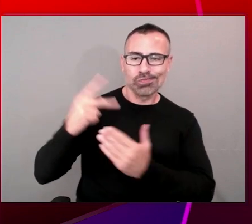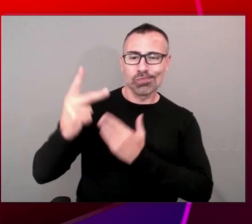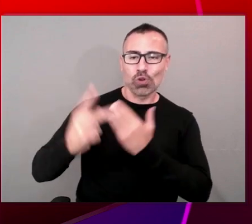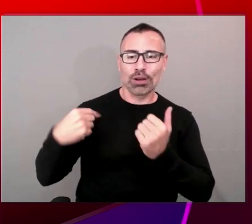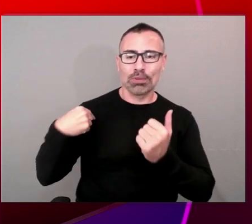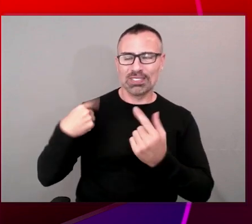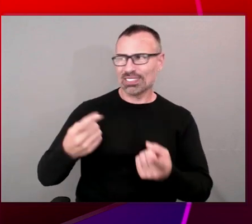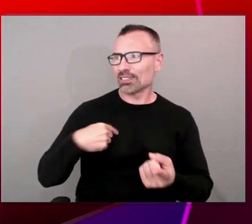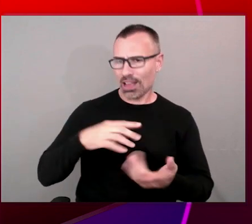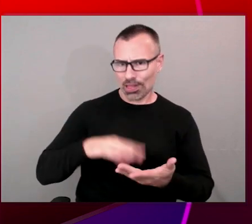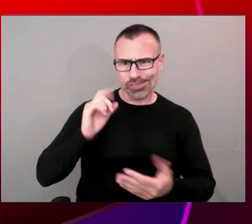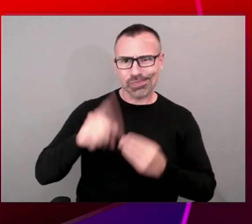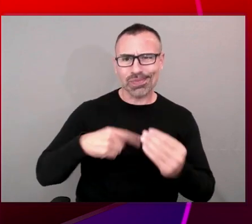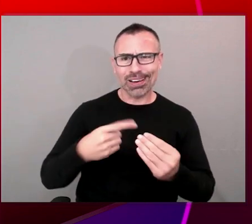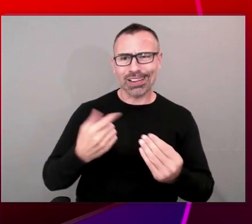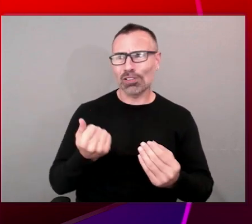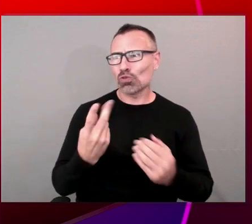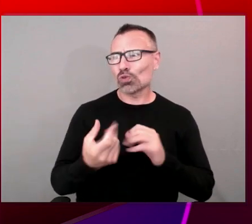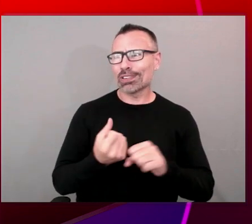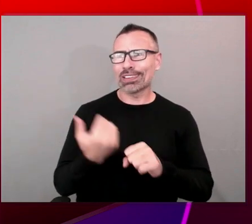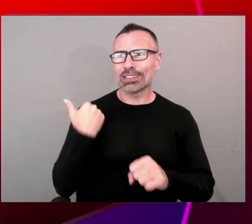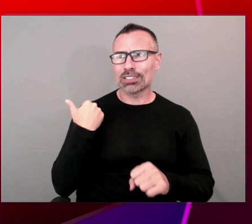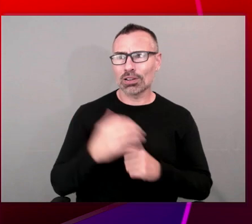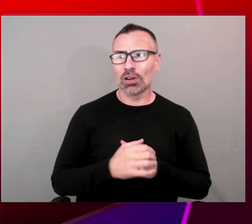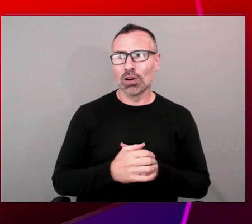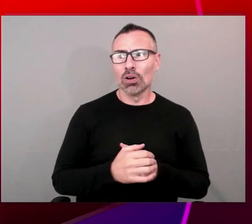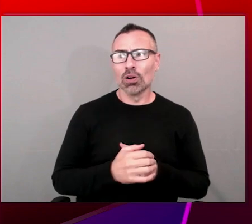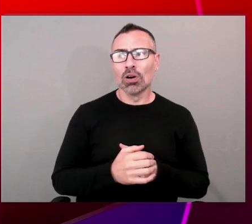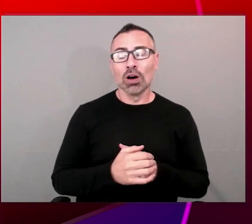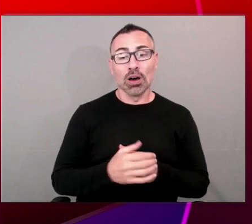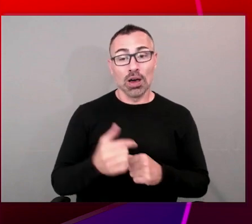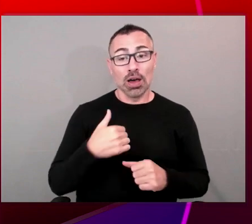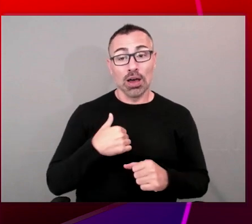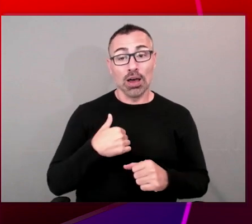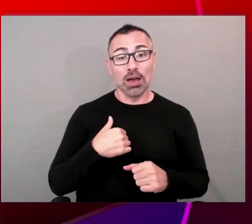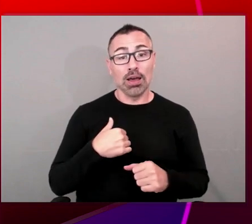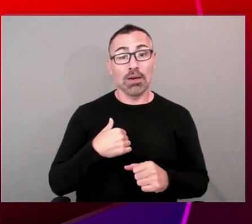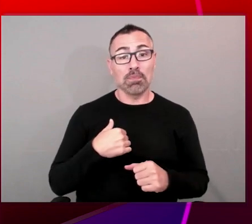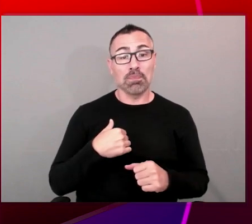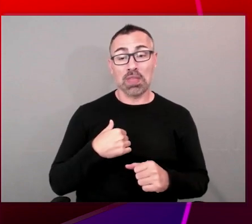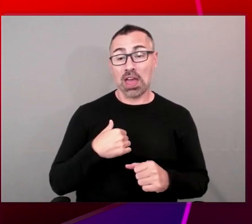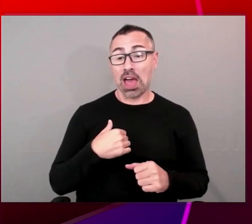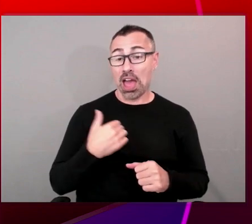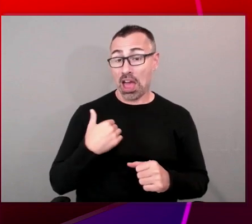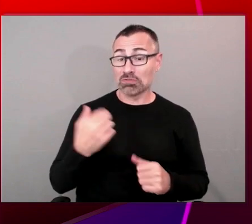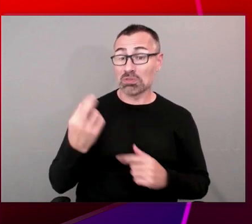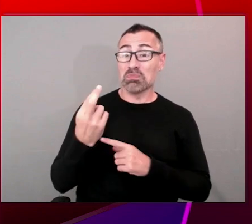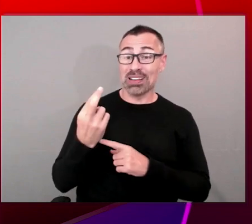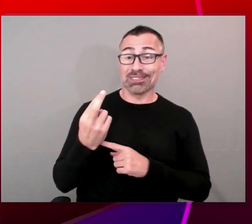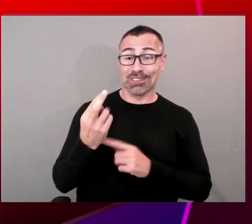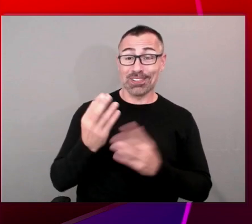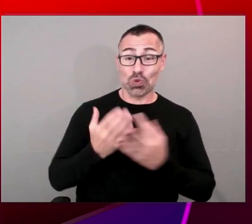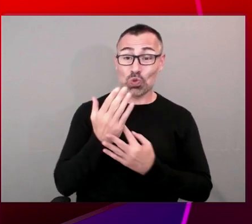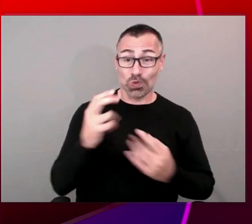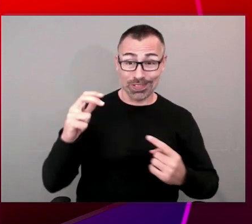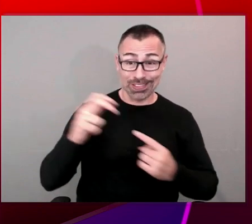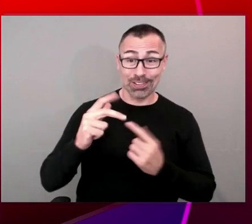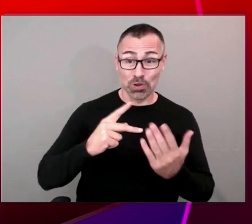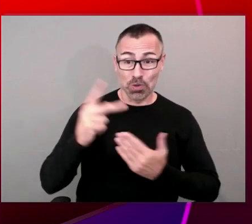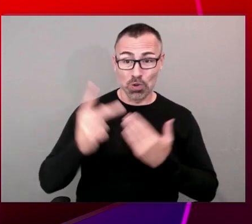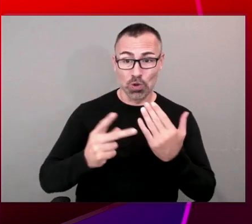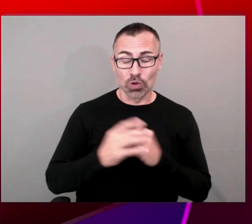a couple years ago, and I've made some of best friends I've had through the Hero program. Oh,